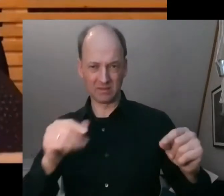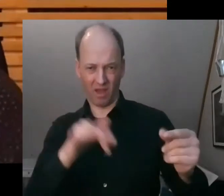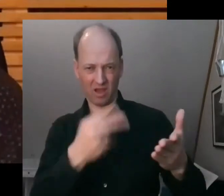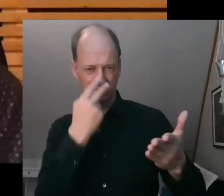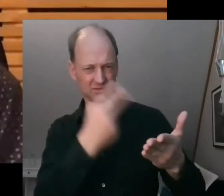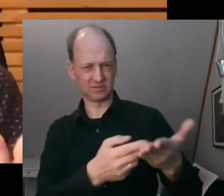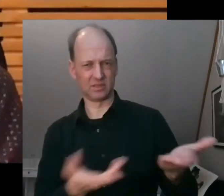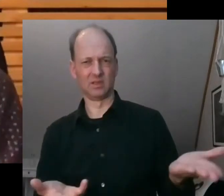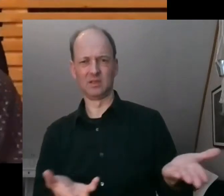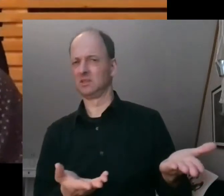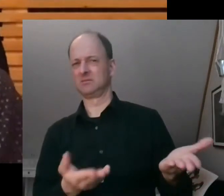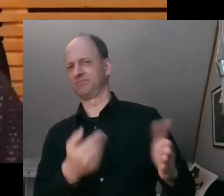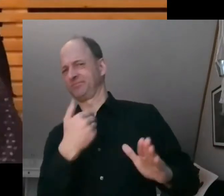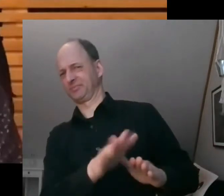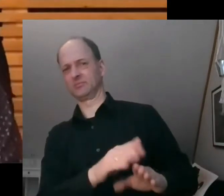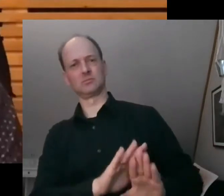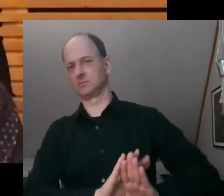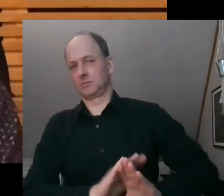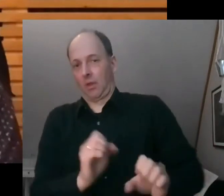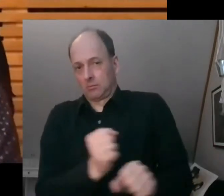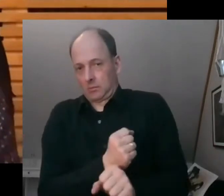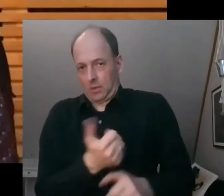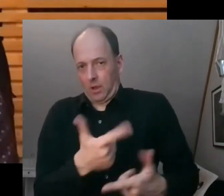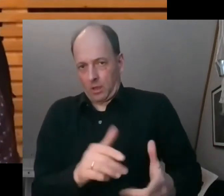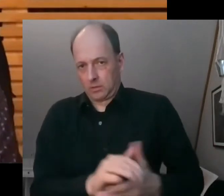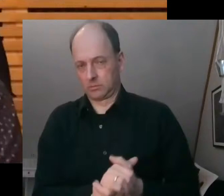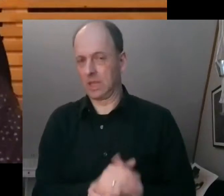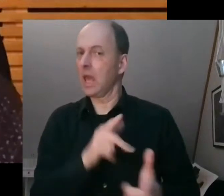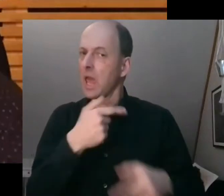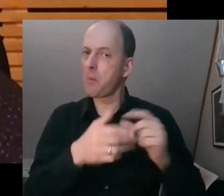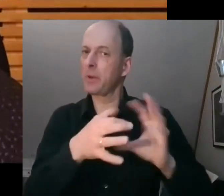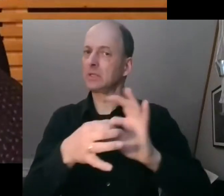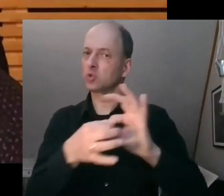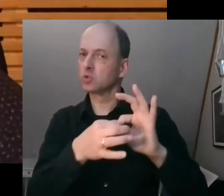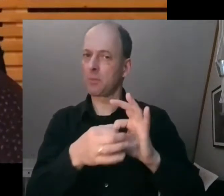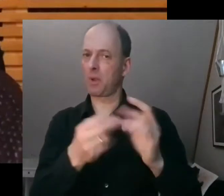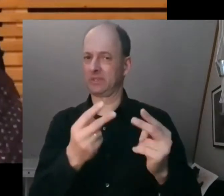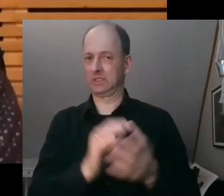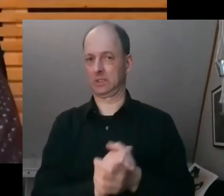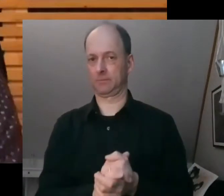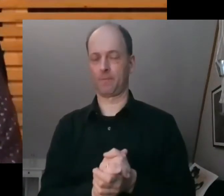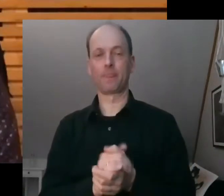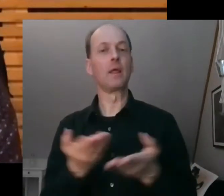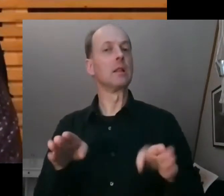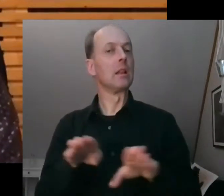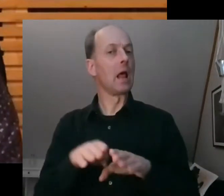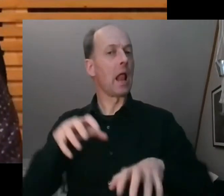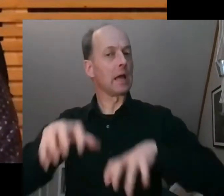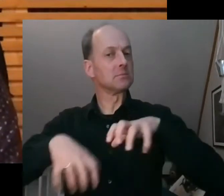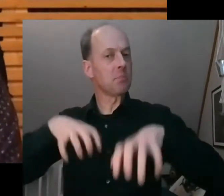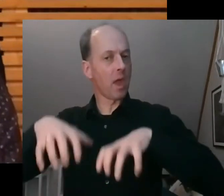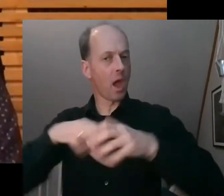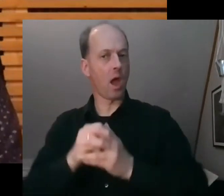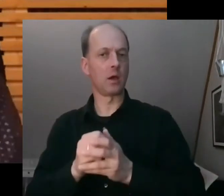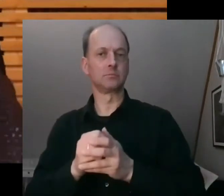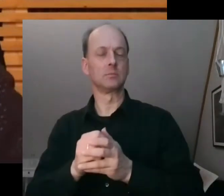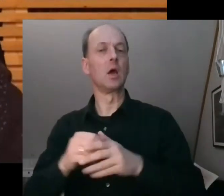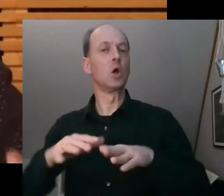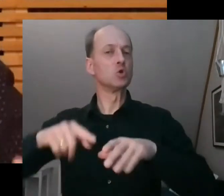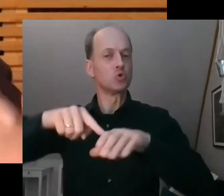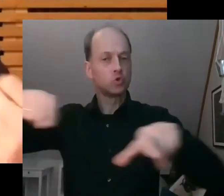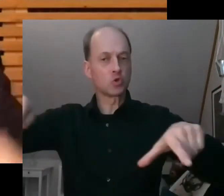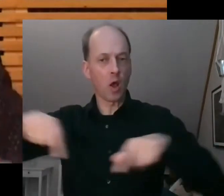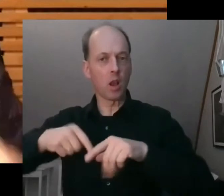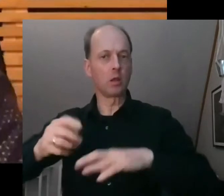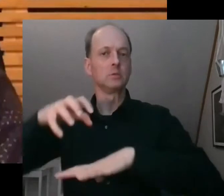I don't have any image in particular which I can't see anymore. It depends on the context. The ice bear in the ice field